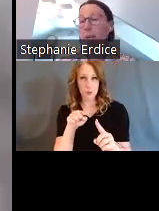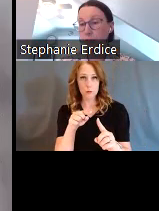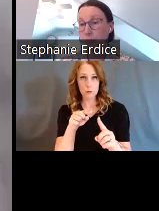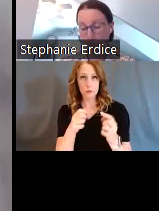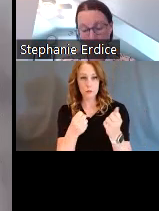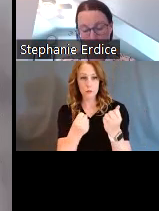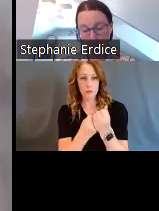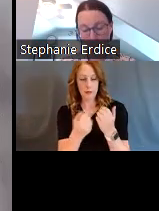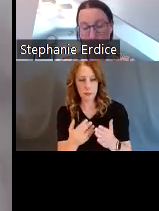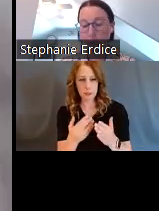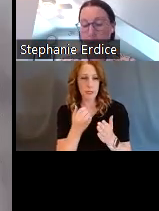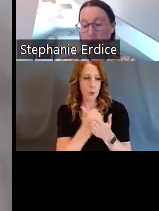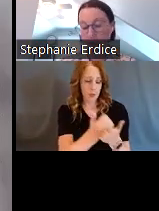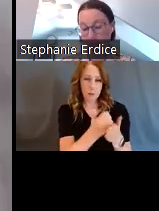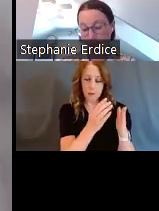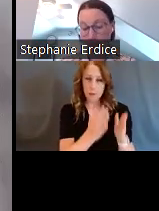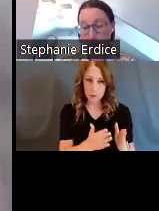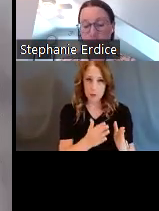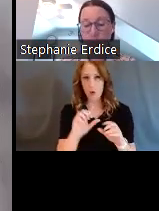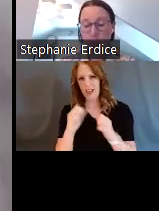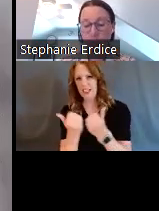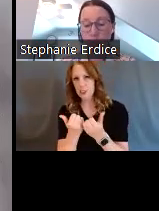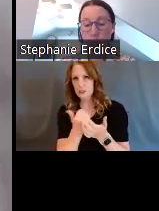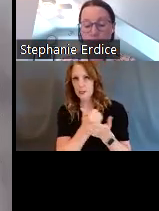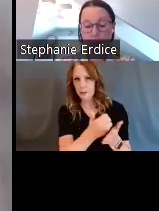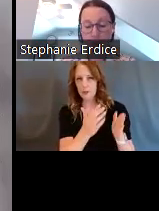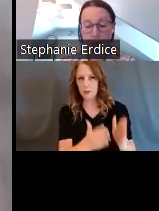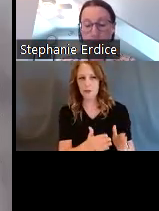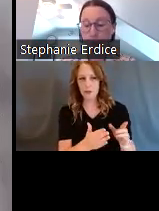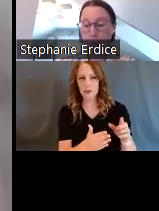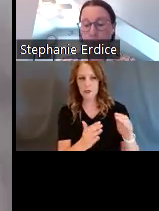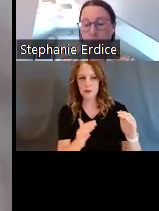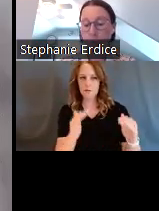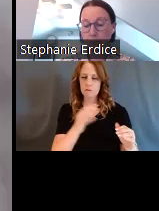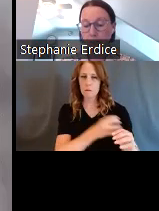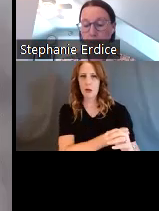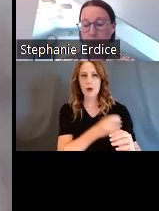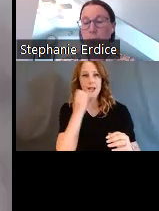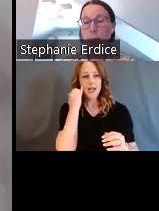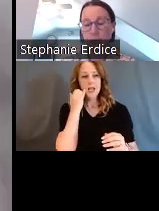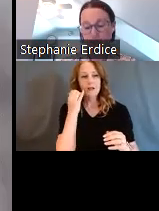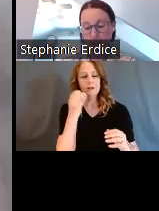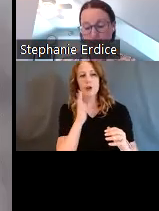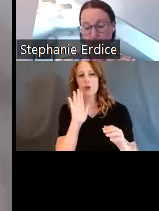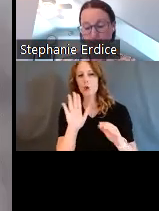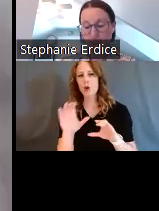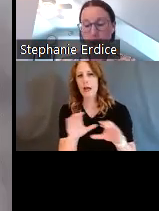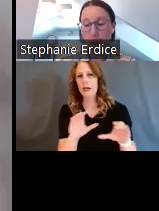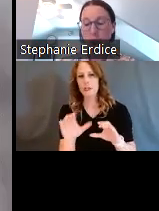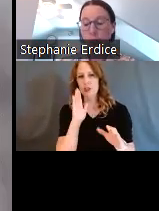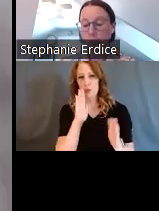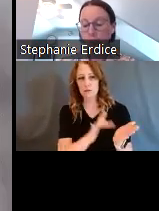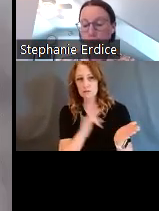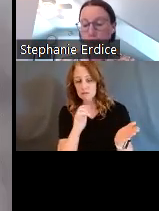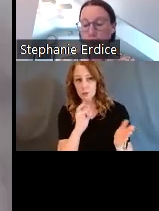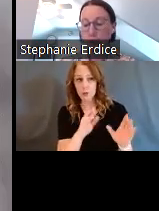or your agency that helped this person, and them. So is your action abusing or manipulating this power differential?